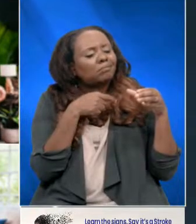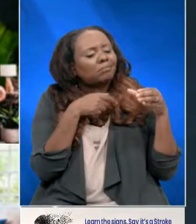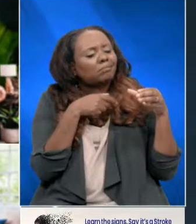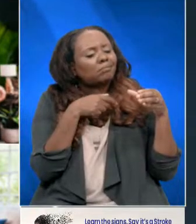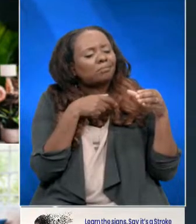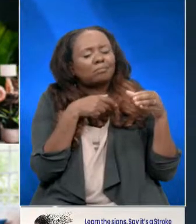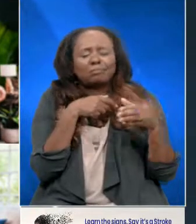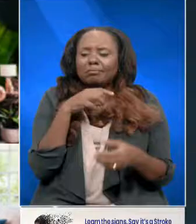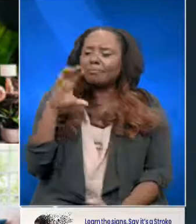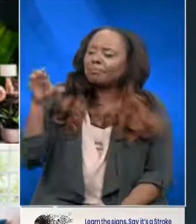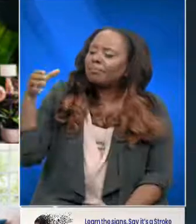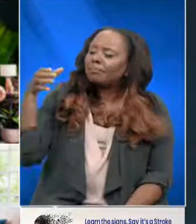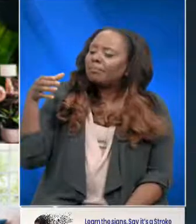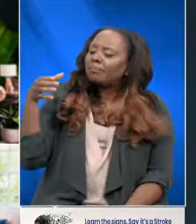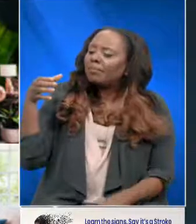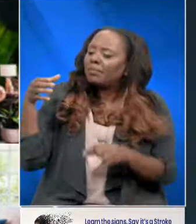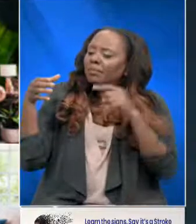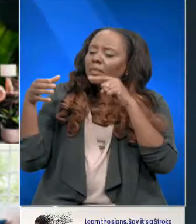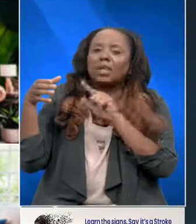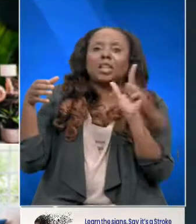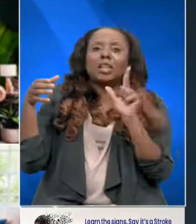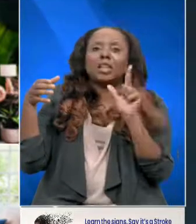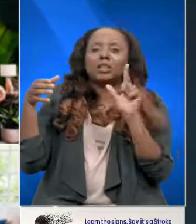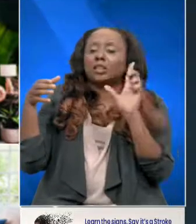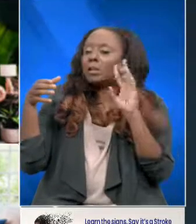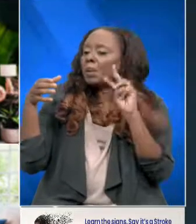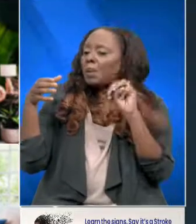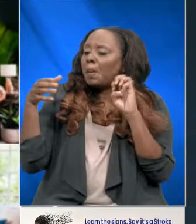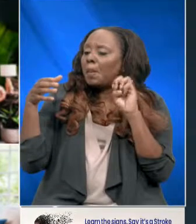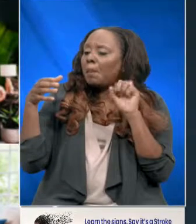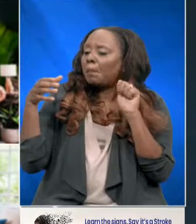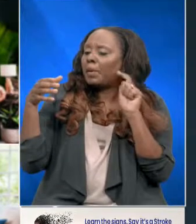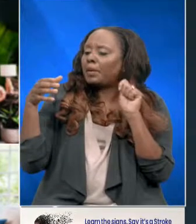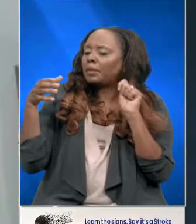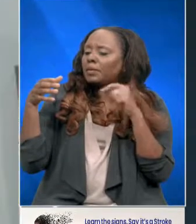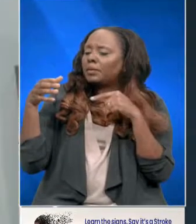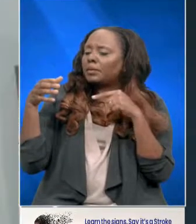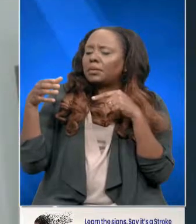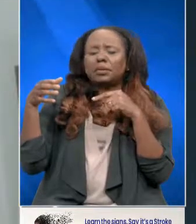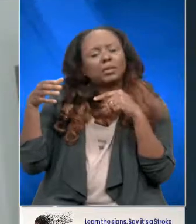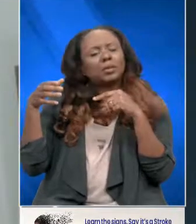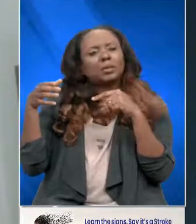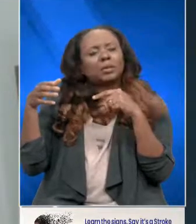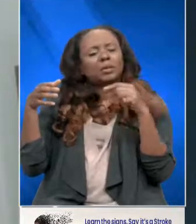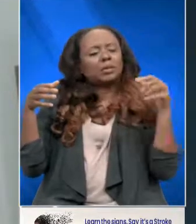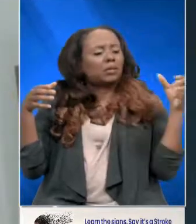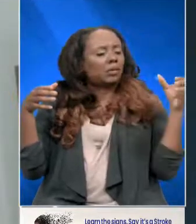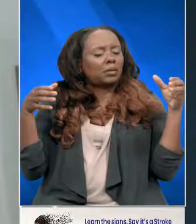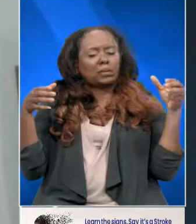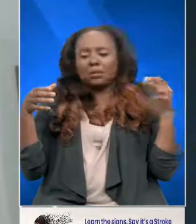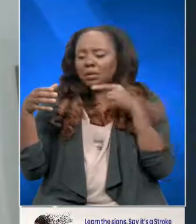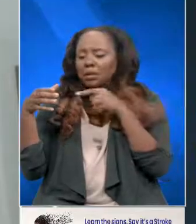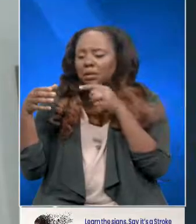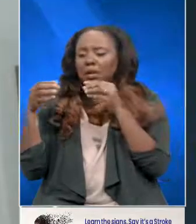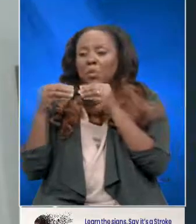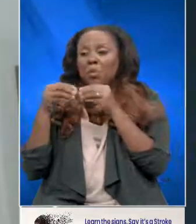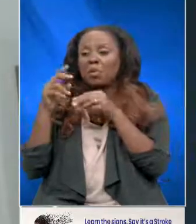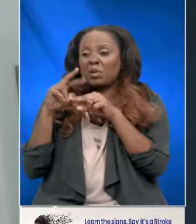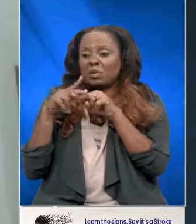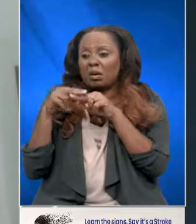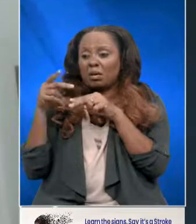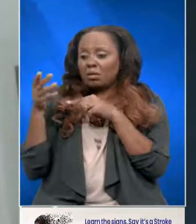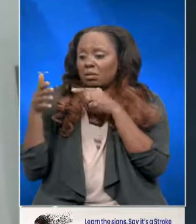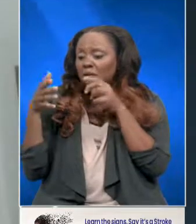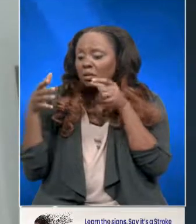for the lunch meat, which is mystery meat with a whole big bunch of additives in it? The lunch meat has more salt. Both of them have salt.